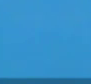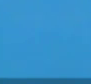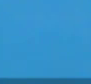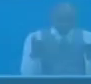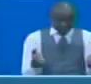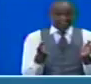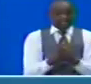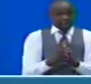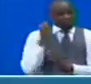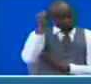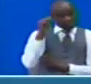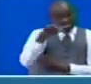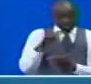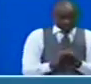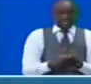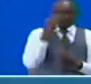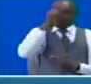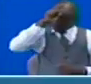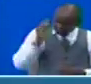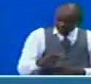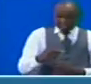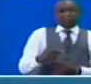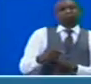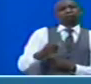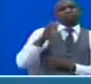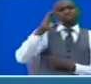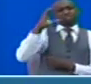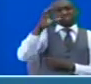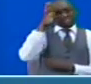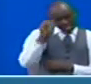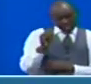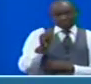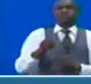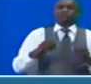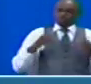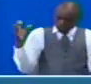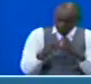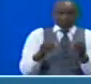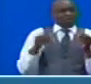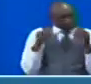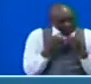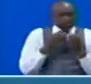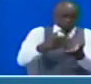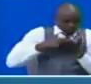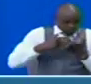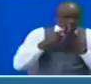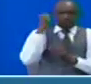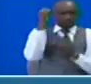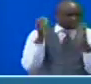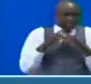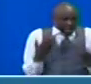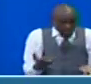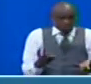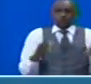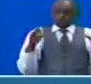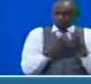Well, and still on politics, at least 5,000 Chama Cha Mashinani delegates are meeting to determine the future of the party. The delegates